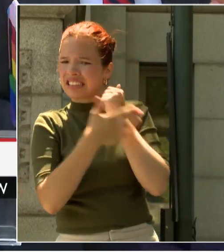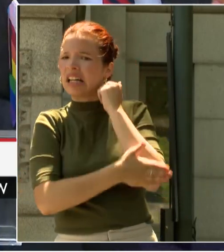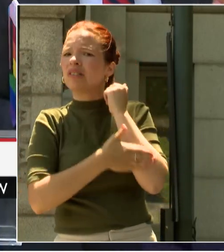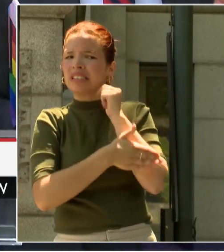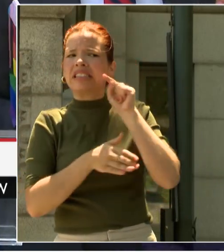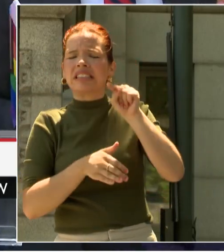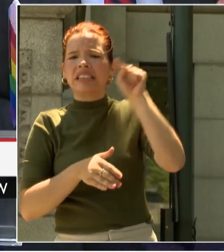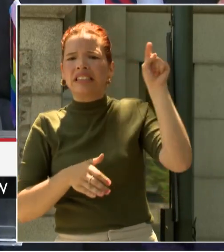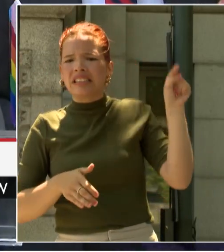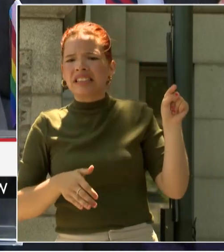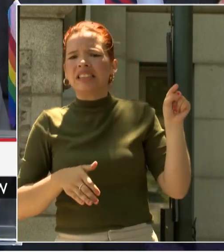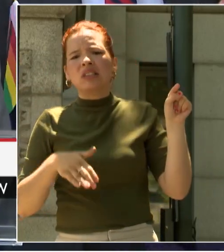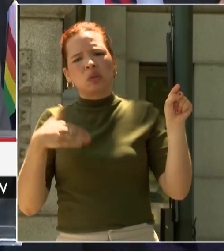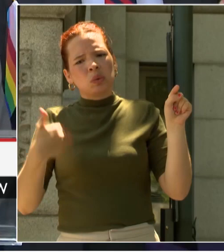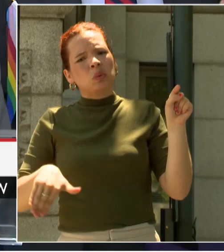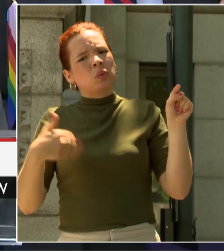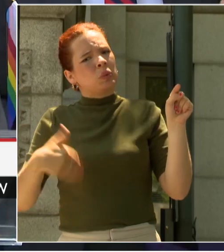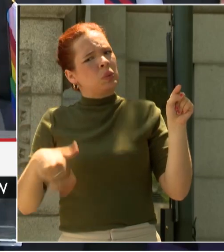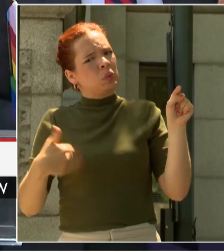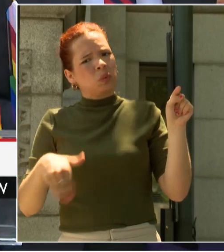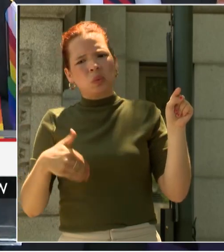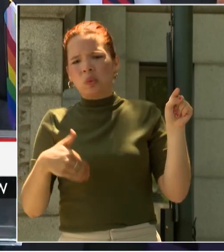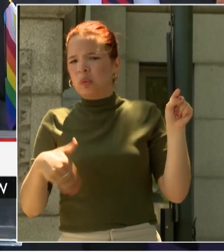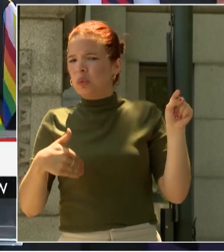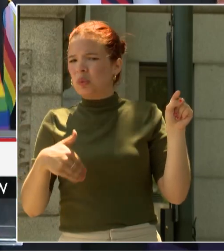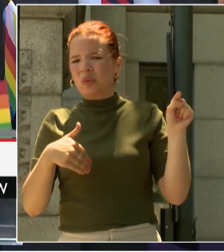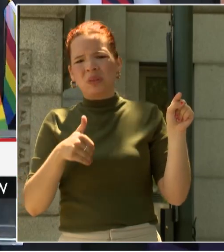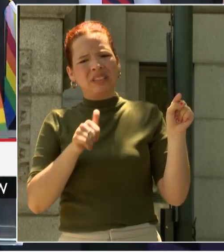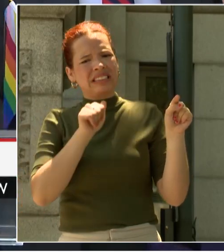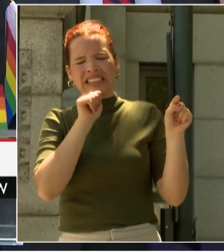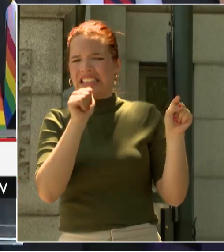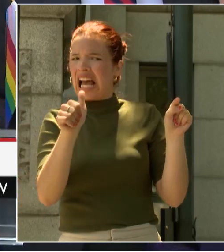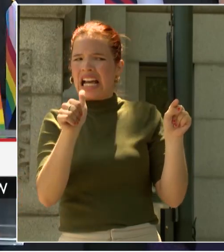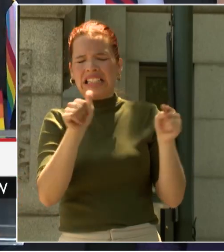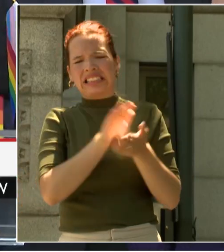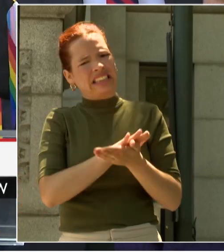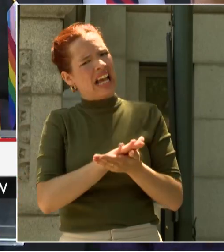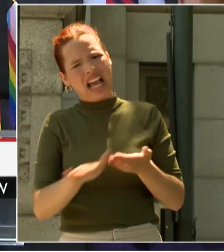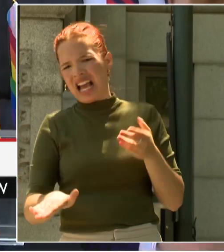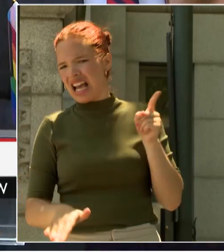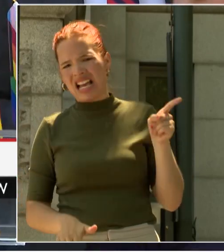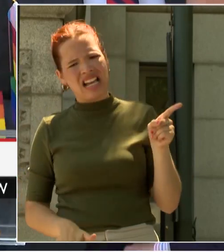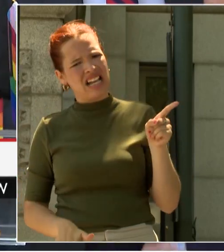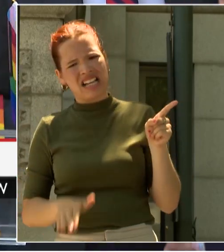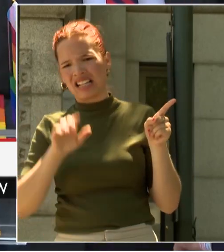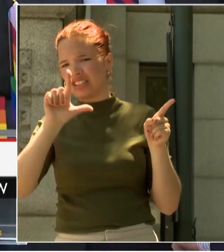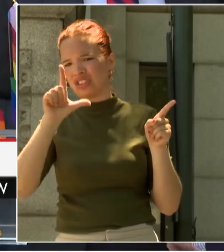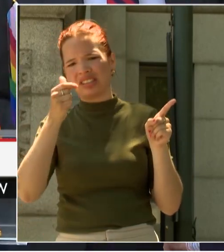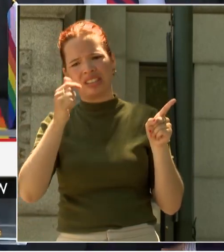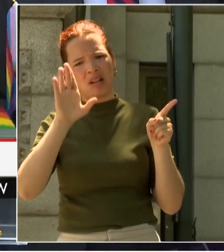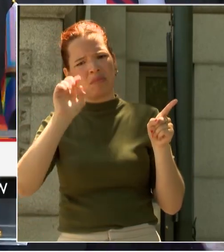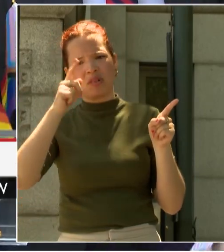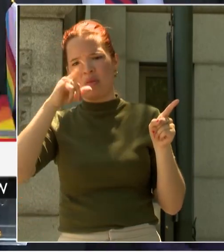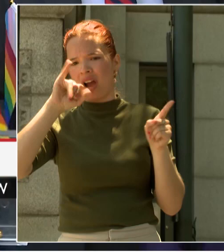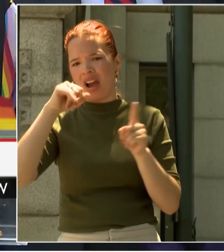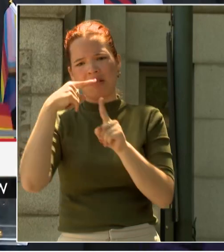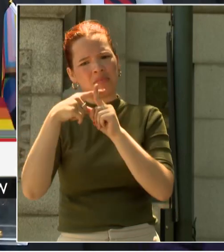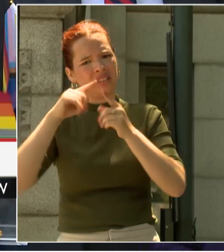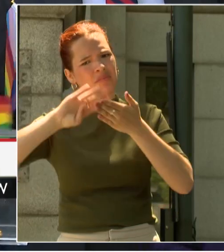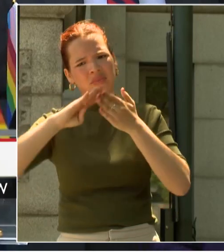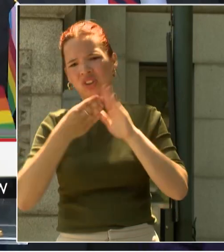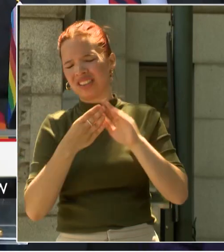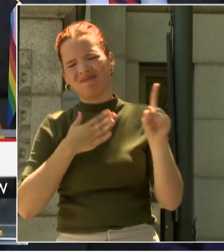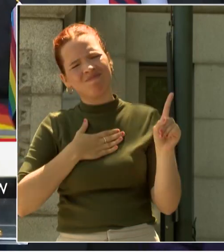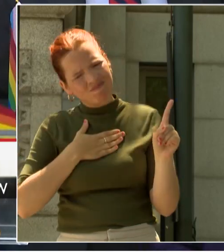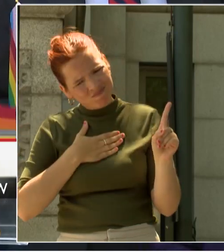where they are not so kind to members of the LGBTQIA plus community.